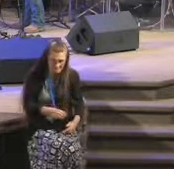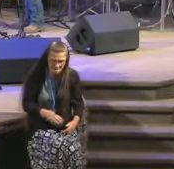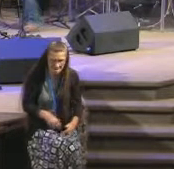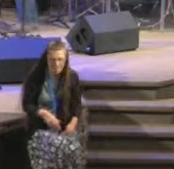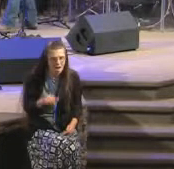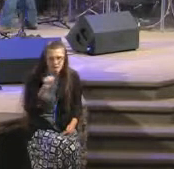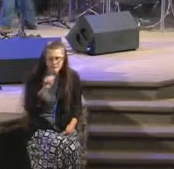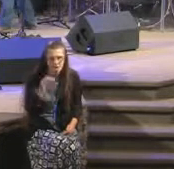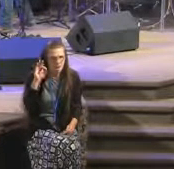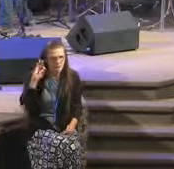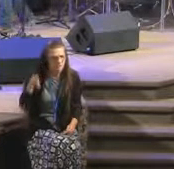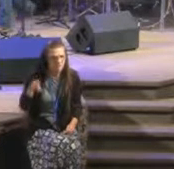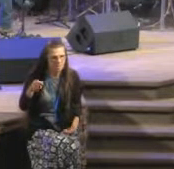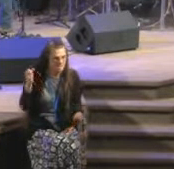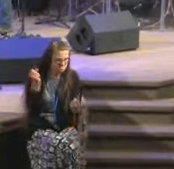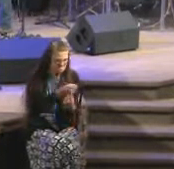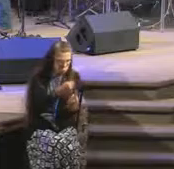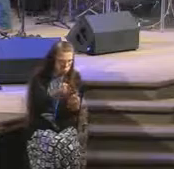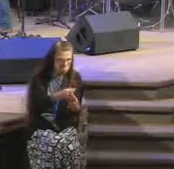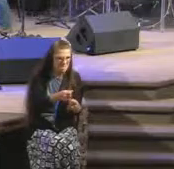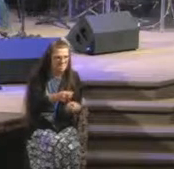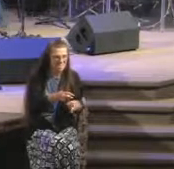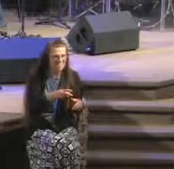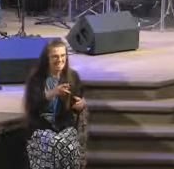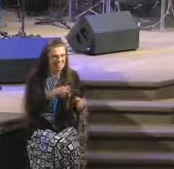I'm not a pastor that beats the sheep that show up